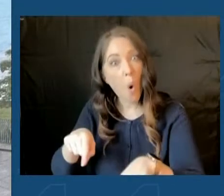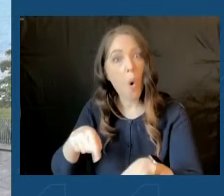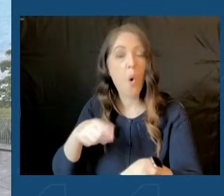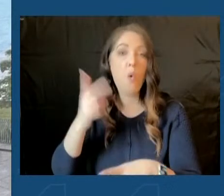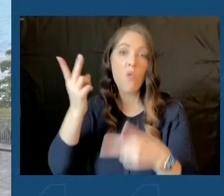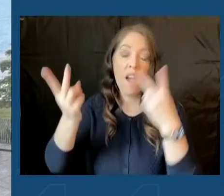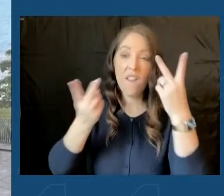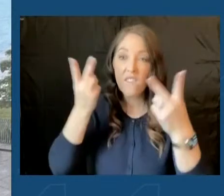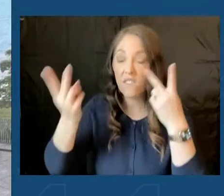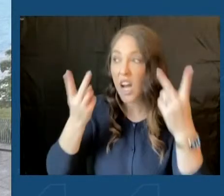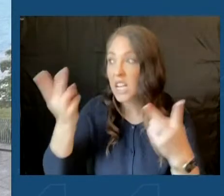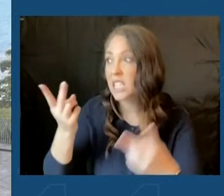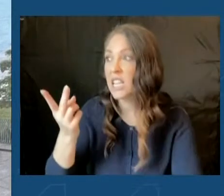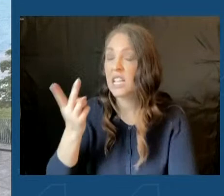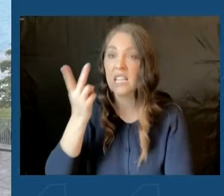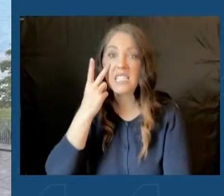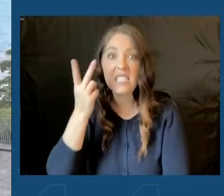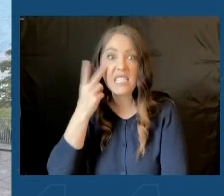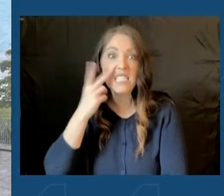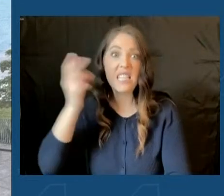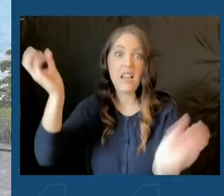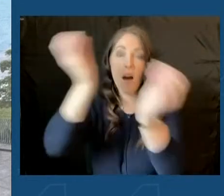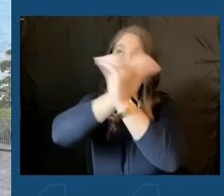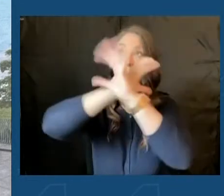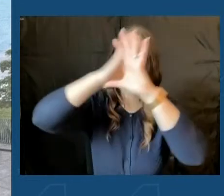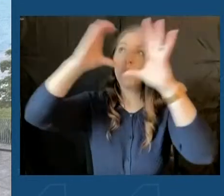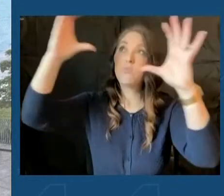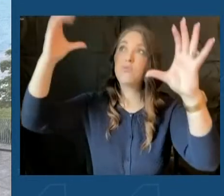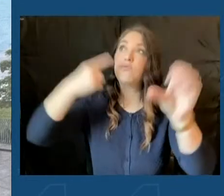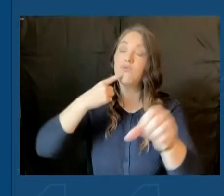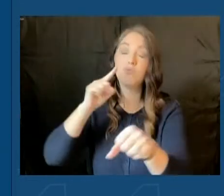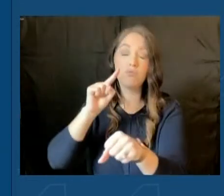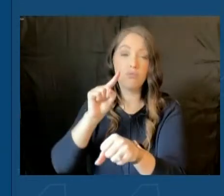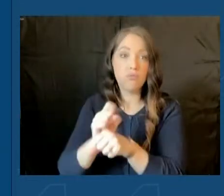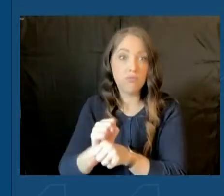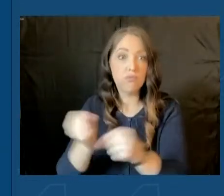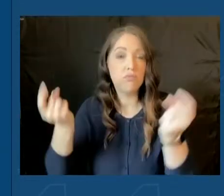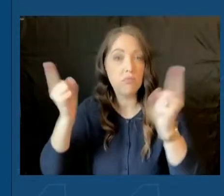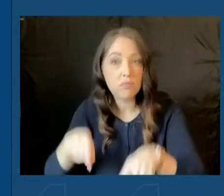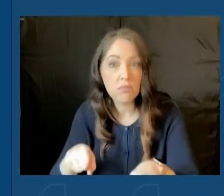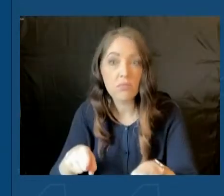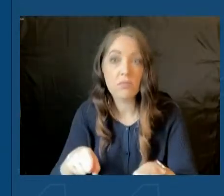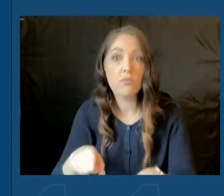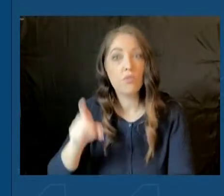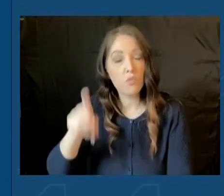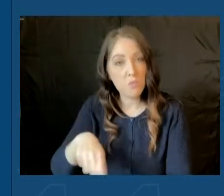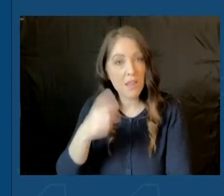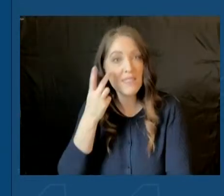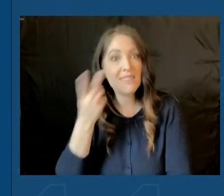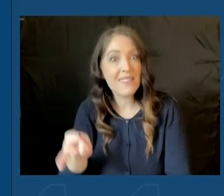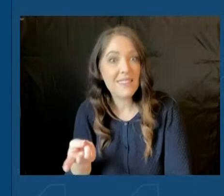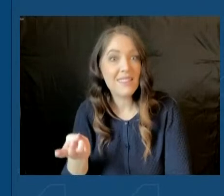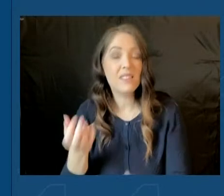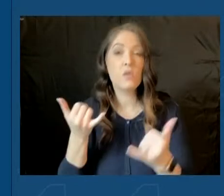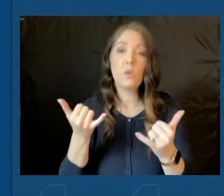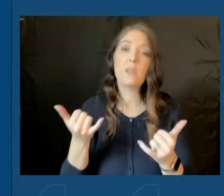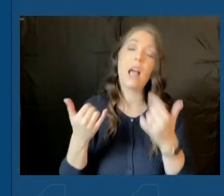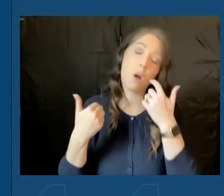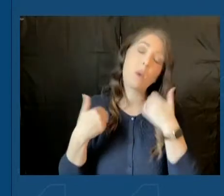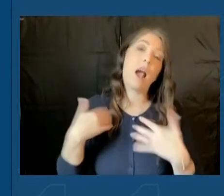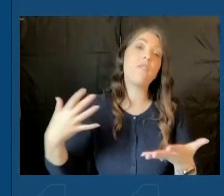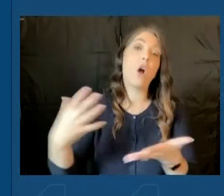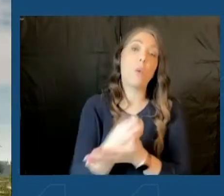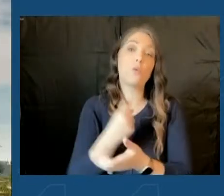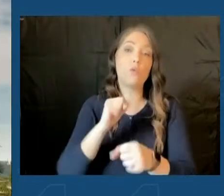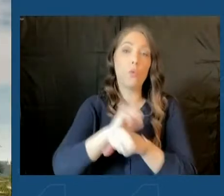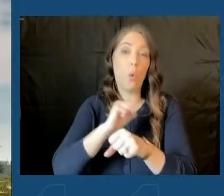what vision translated into reality looks like. So we've done a lot, but now we have an opportunity to work with Erie Canal